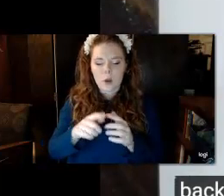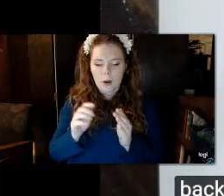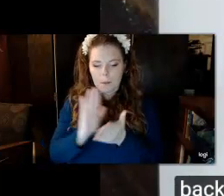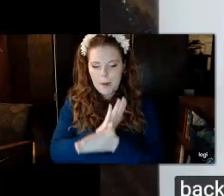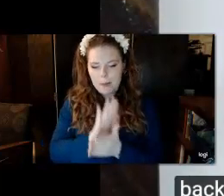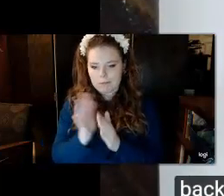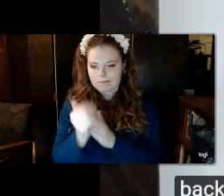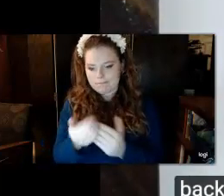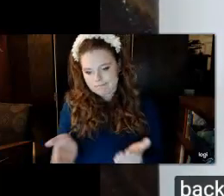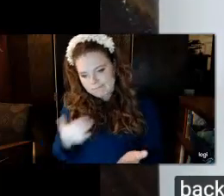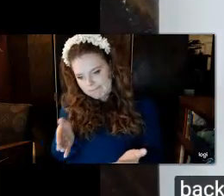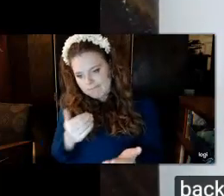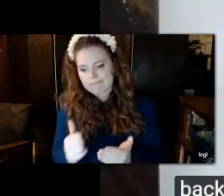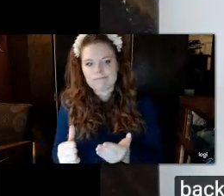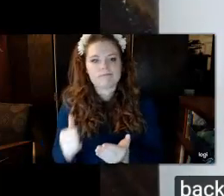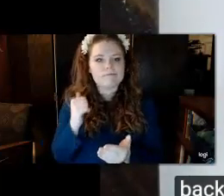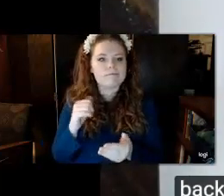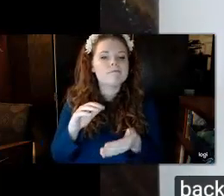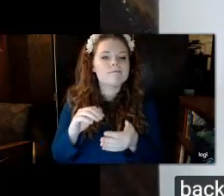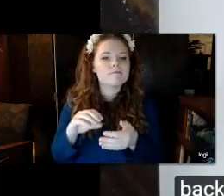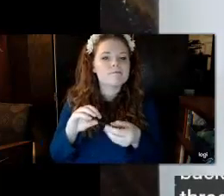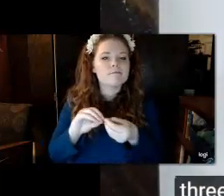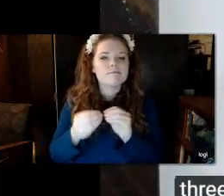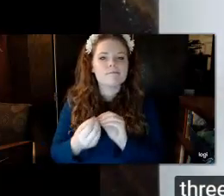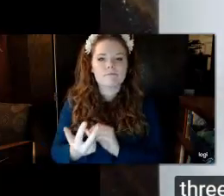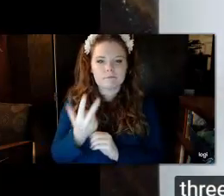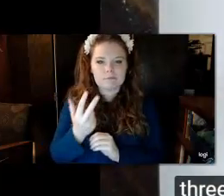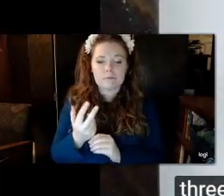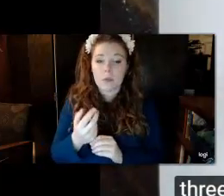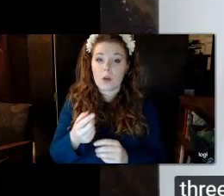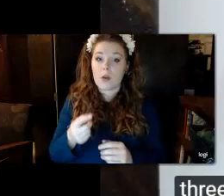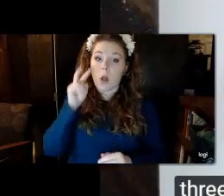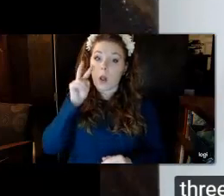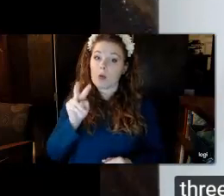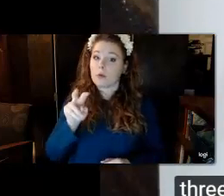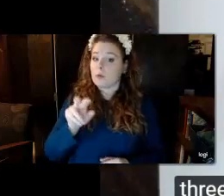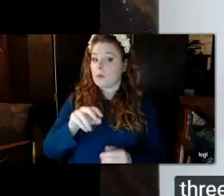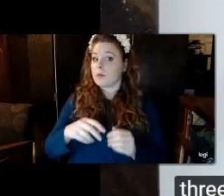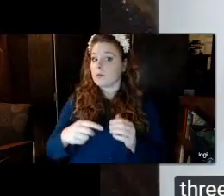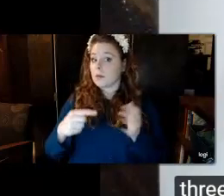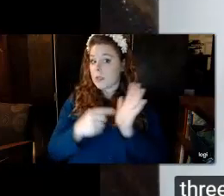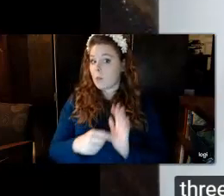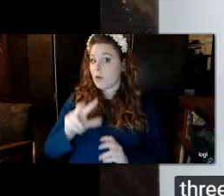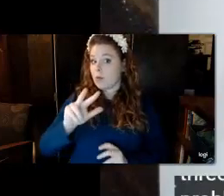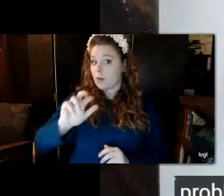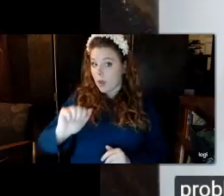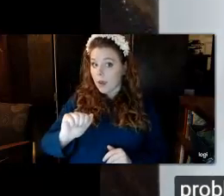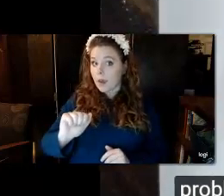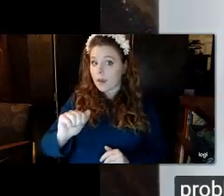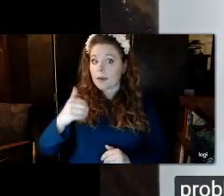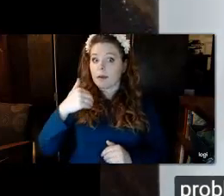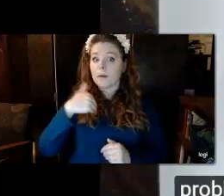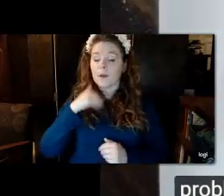number 3. It says, subtract as shown in problem 3A by decomposing to take 1